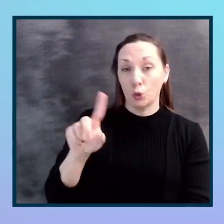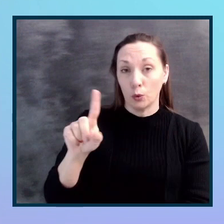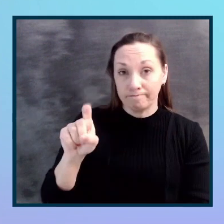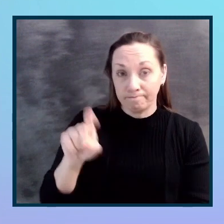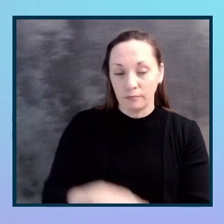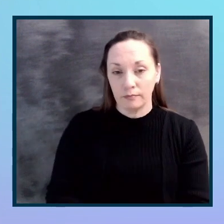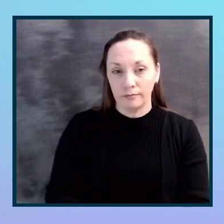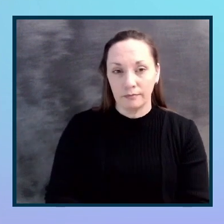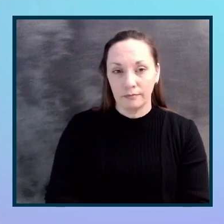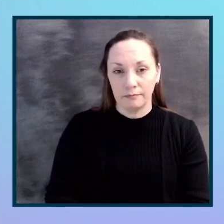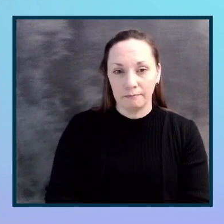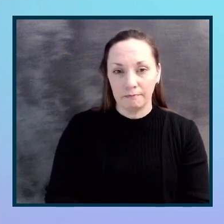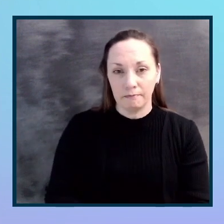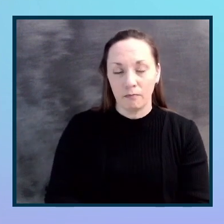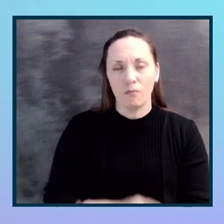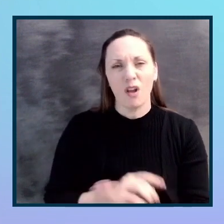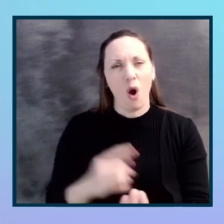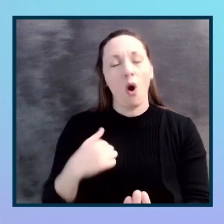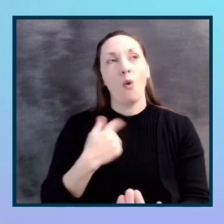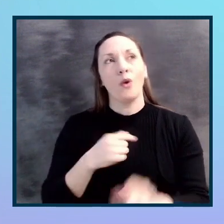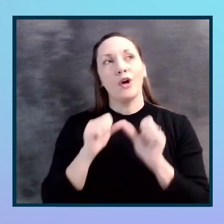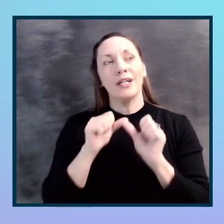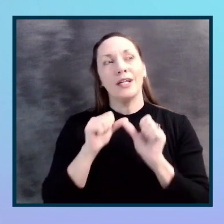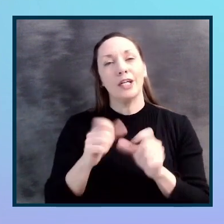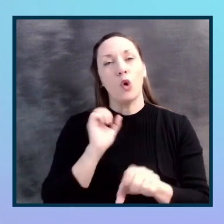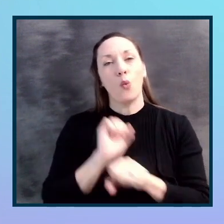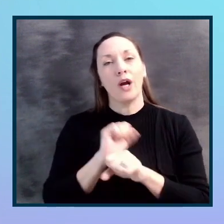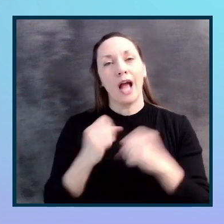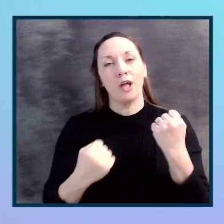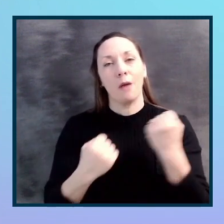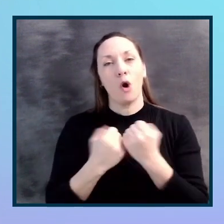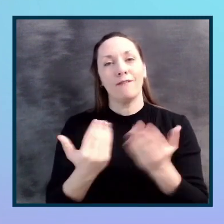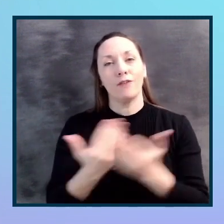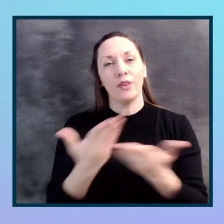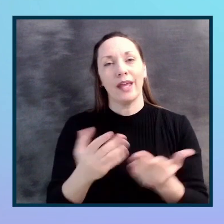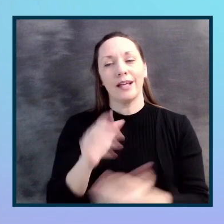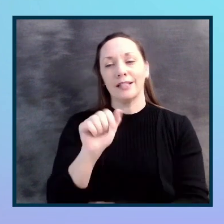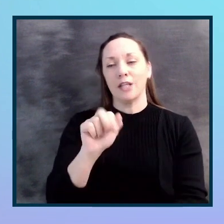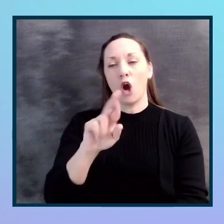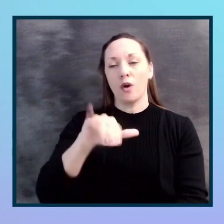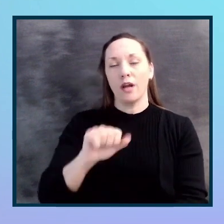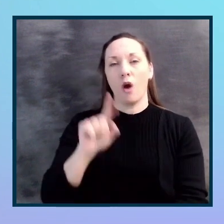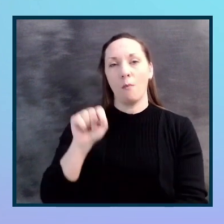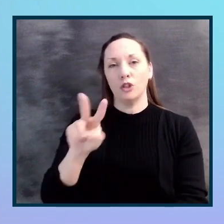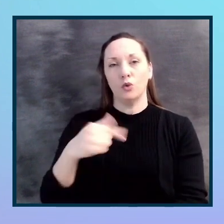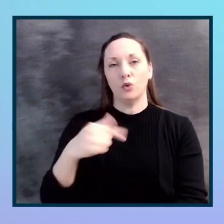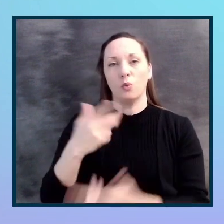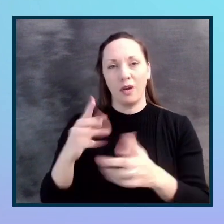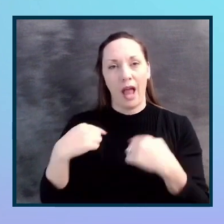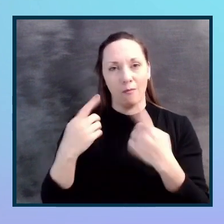We are continuing to work on support of new things. ARIA 1.2, we have been